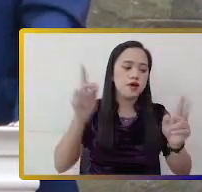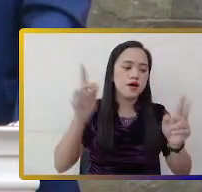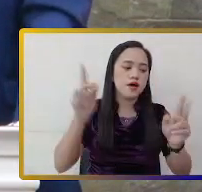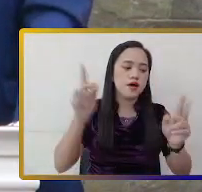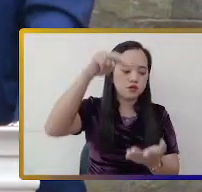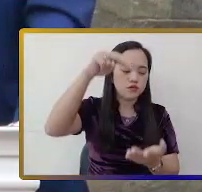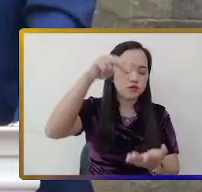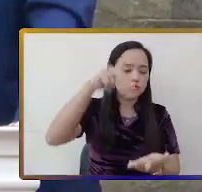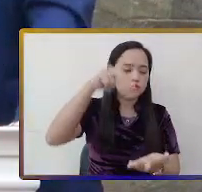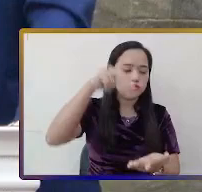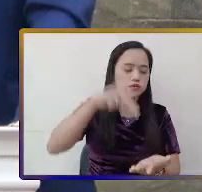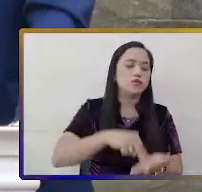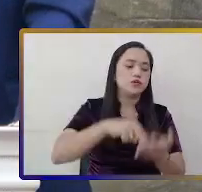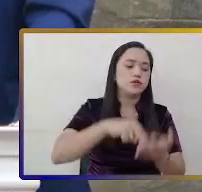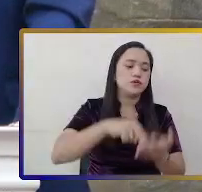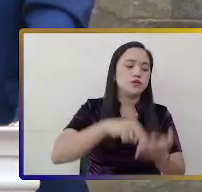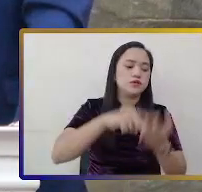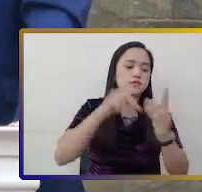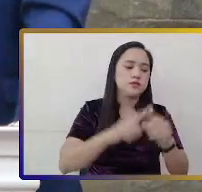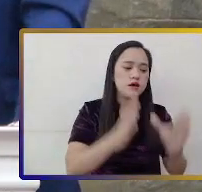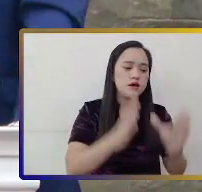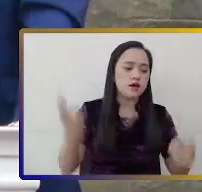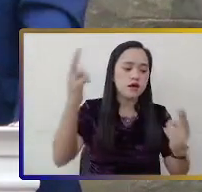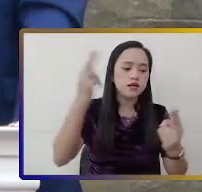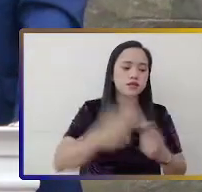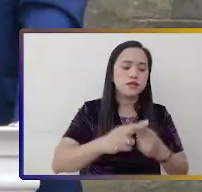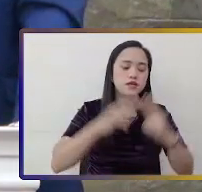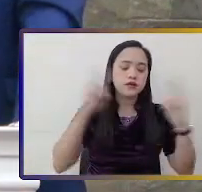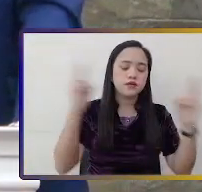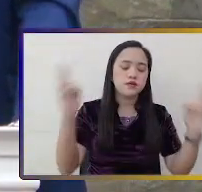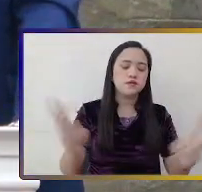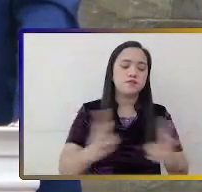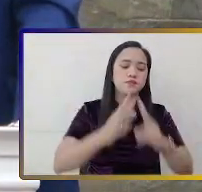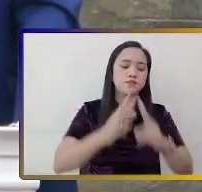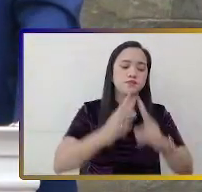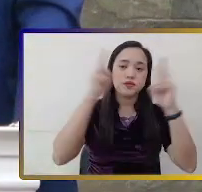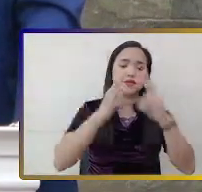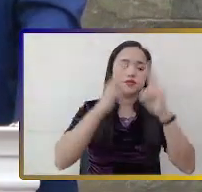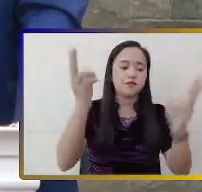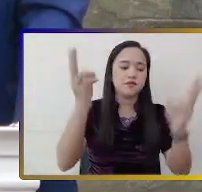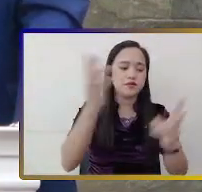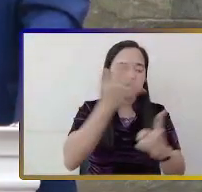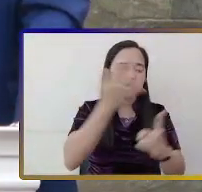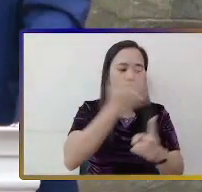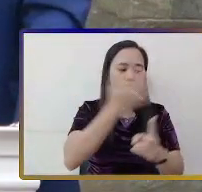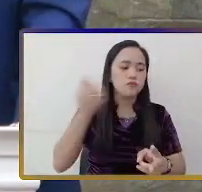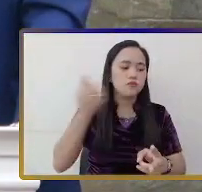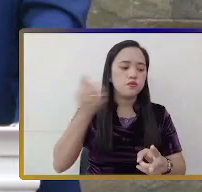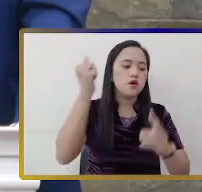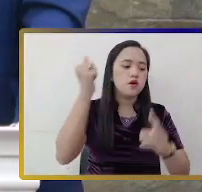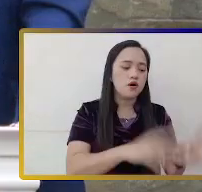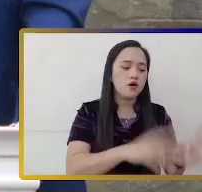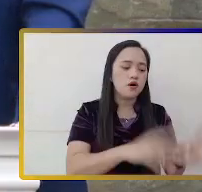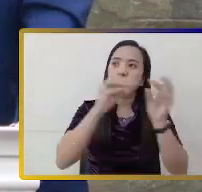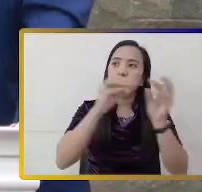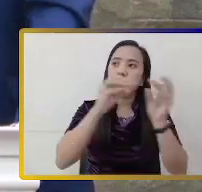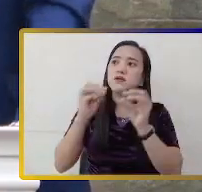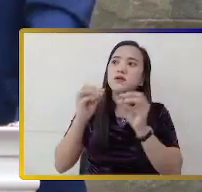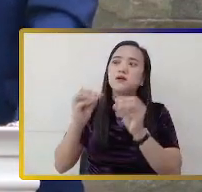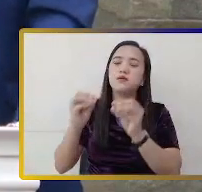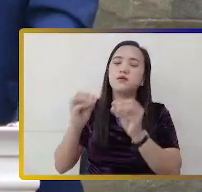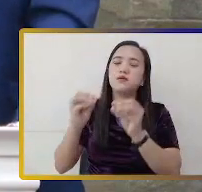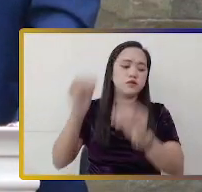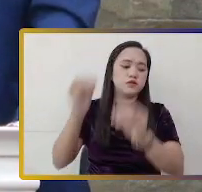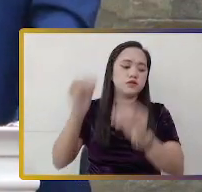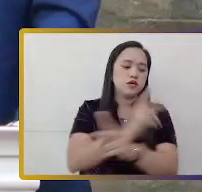ready to stand side by side until the victory is won?